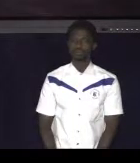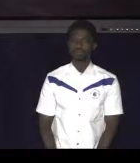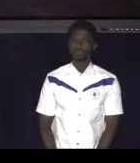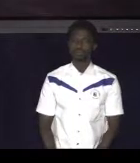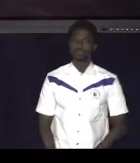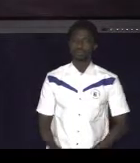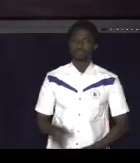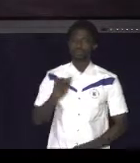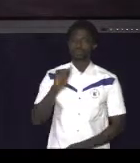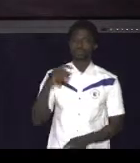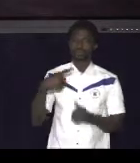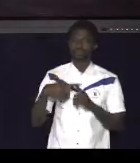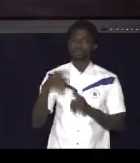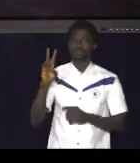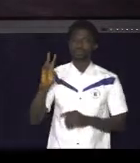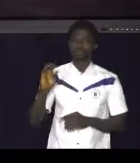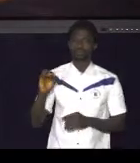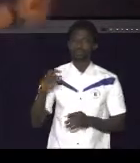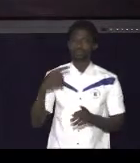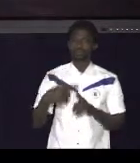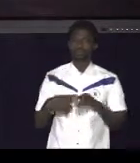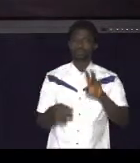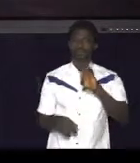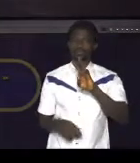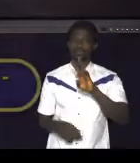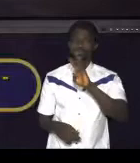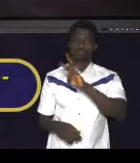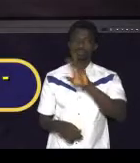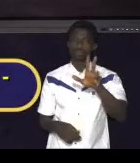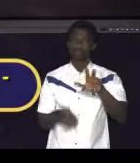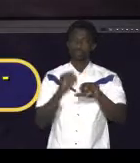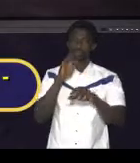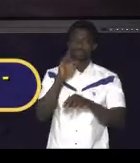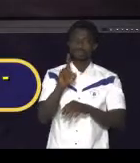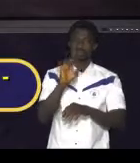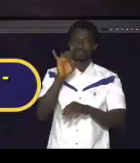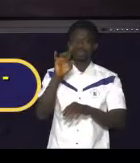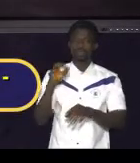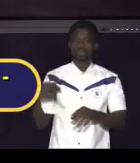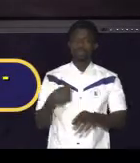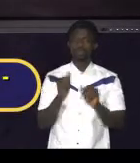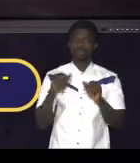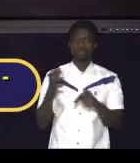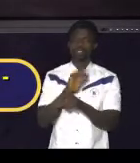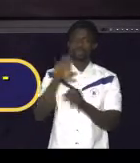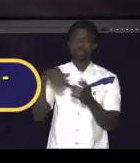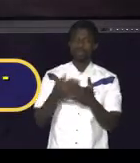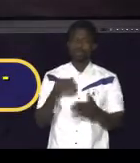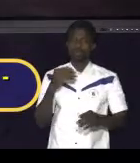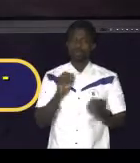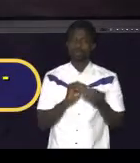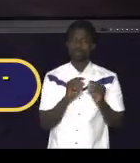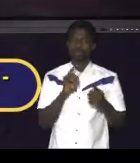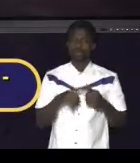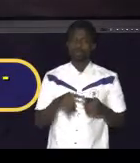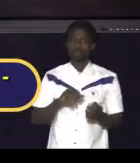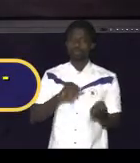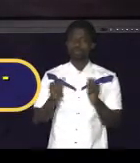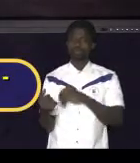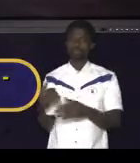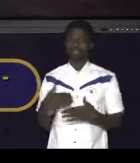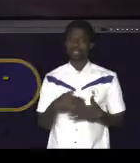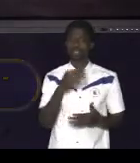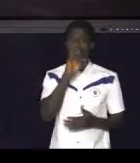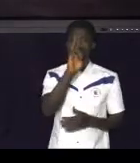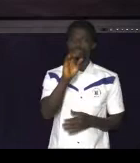A plus 70 plus 63 is 180. So we can take all the numbers to the other side. 70 plus 63, that